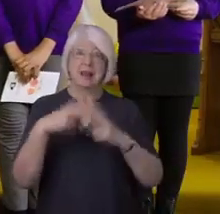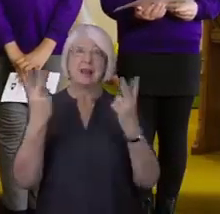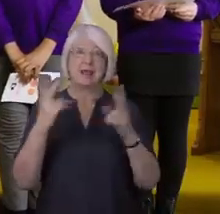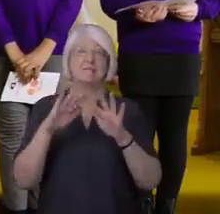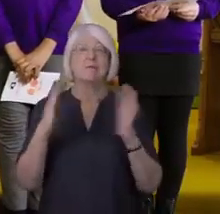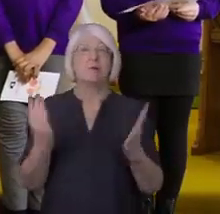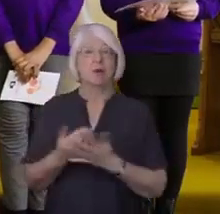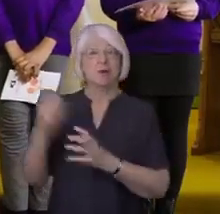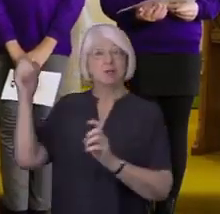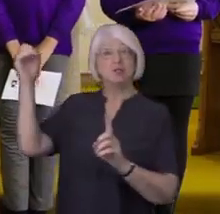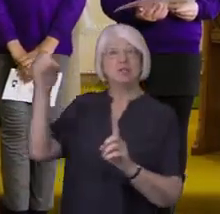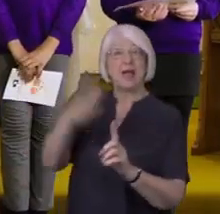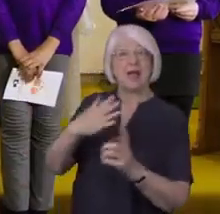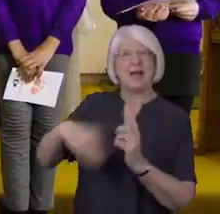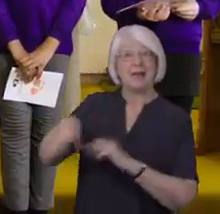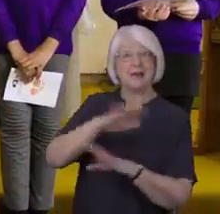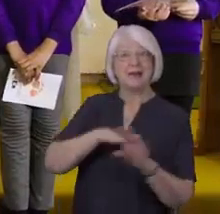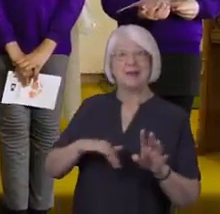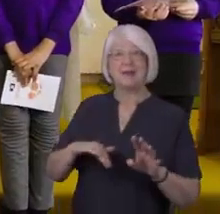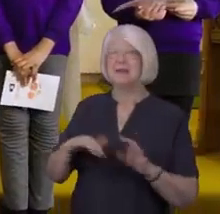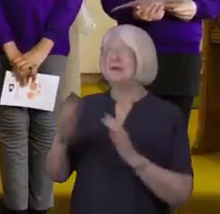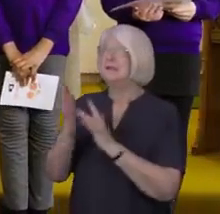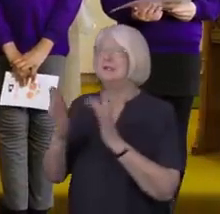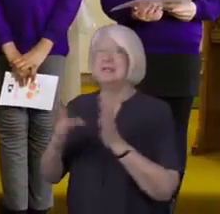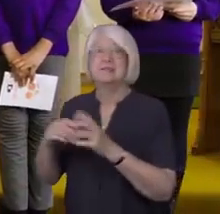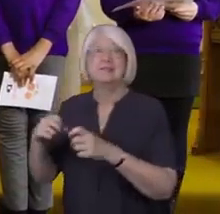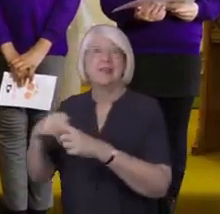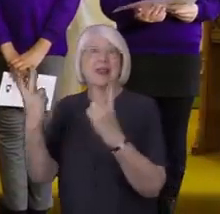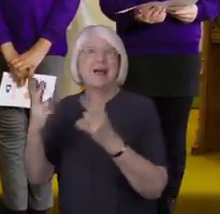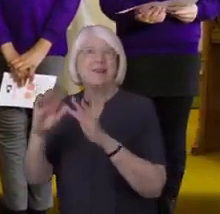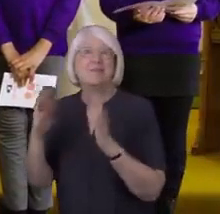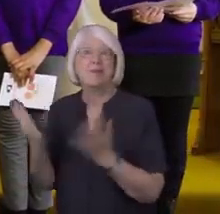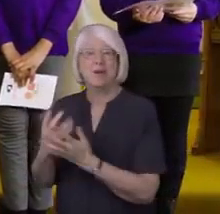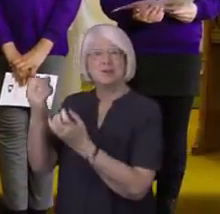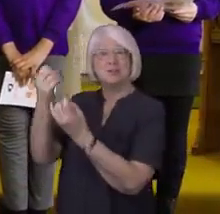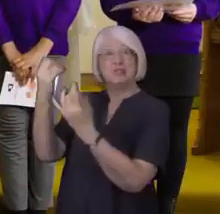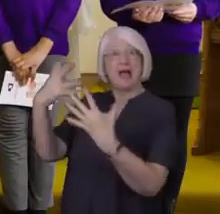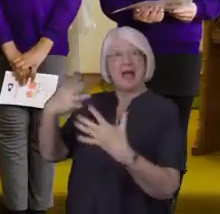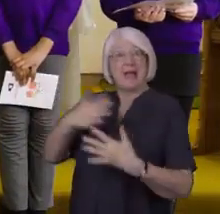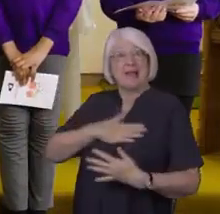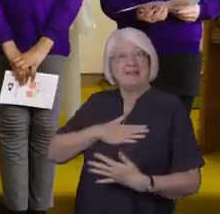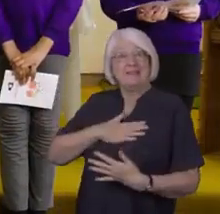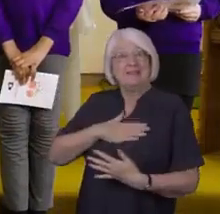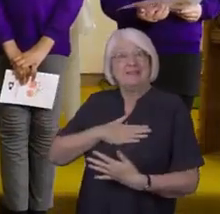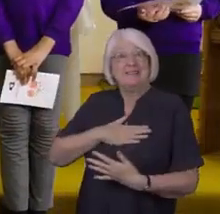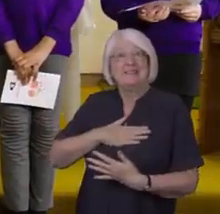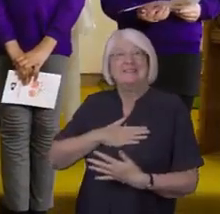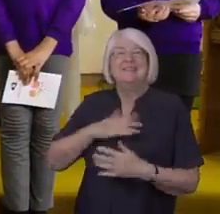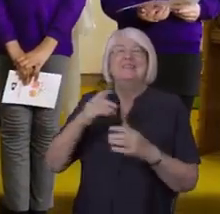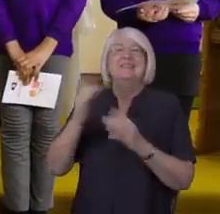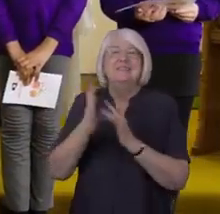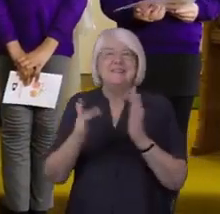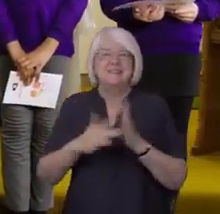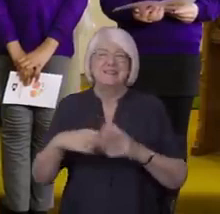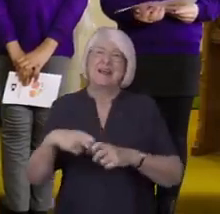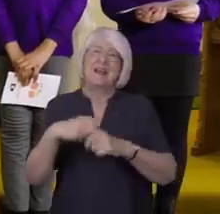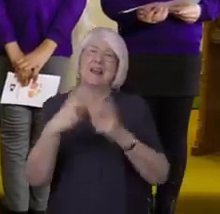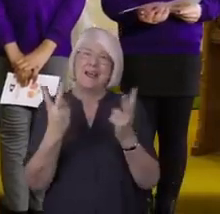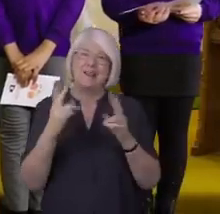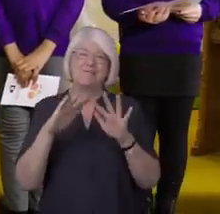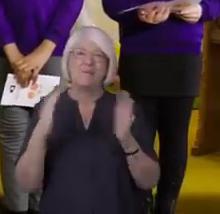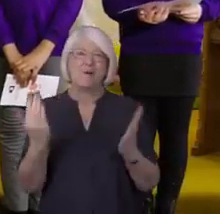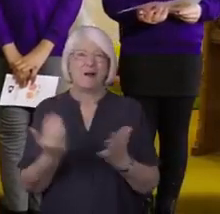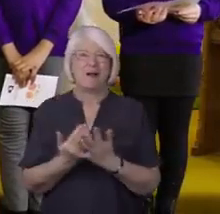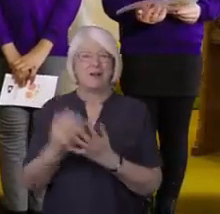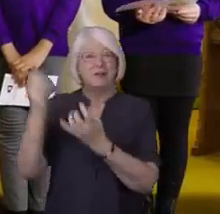this place. Jesus, the light of the world, shine in our hearts. Jesus, the light of the world, shine in